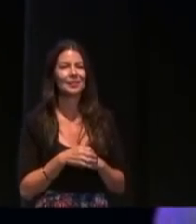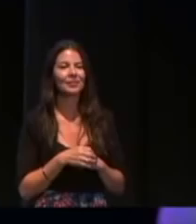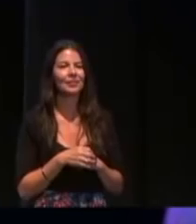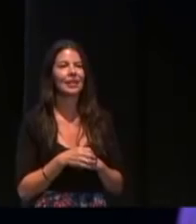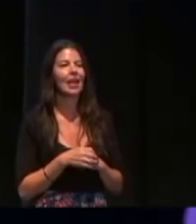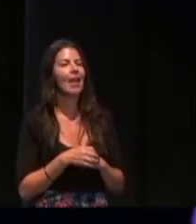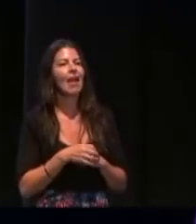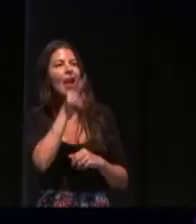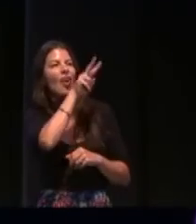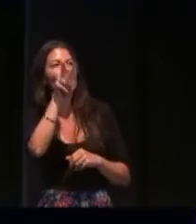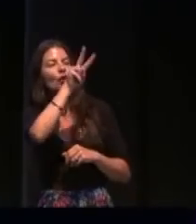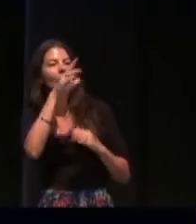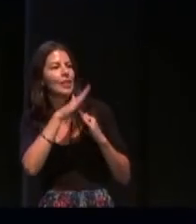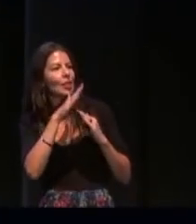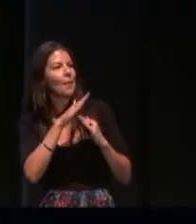View from the top.